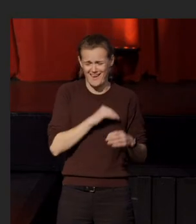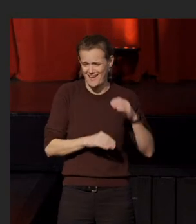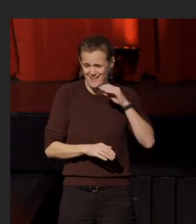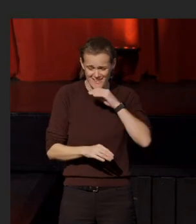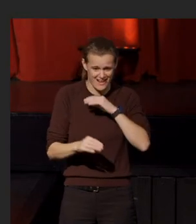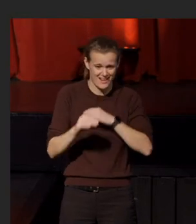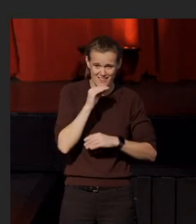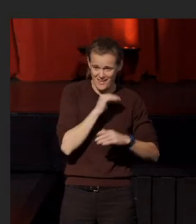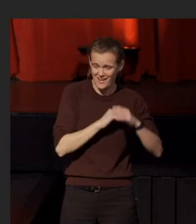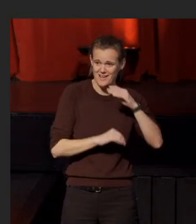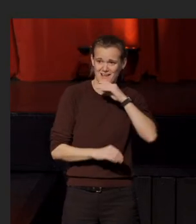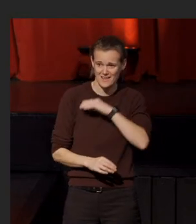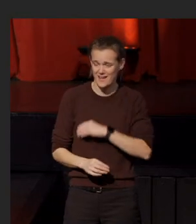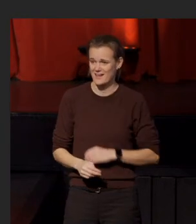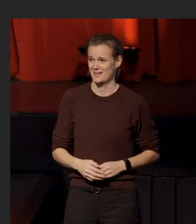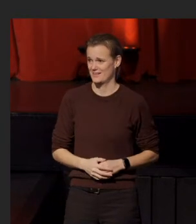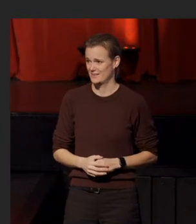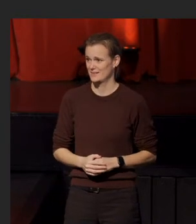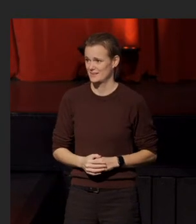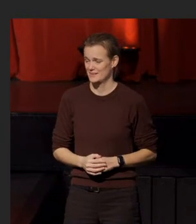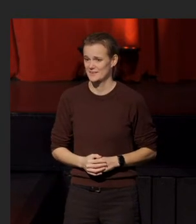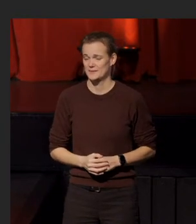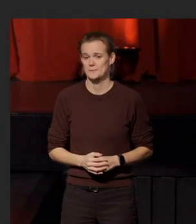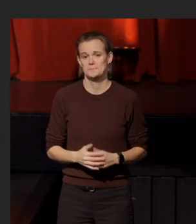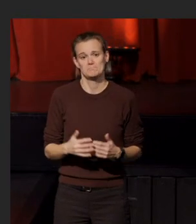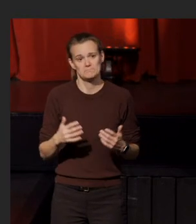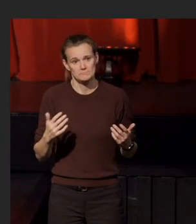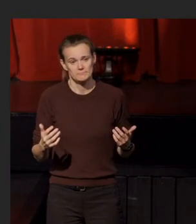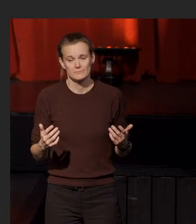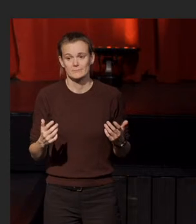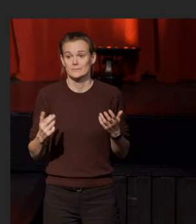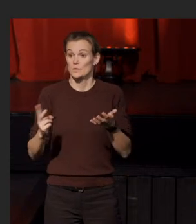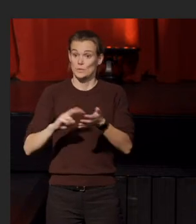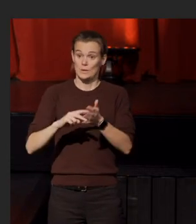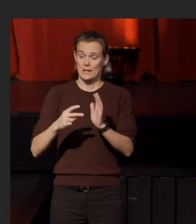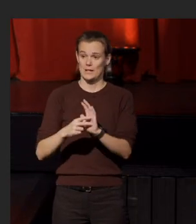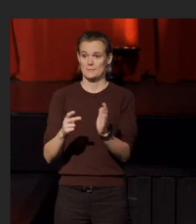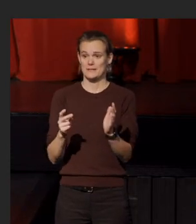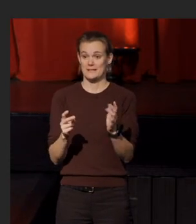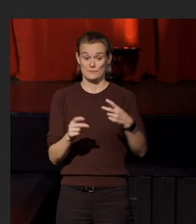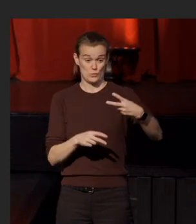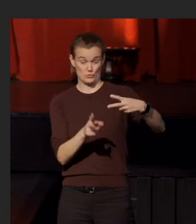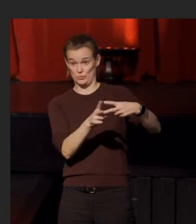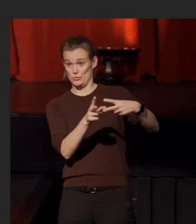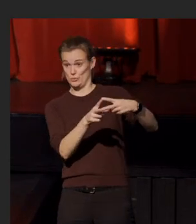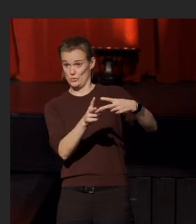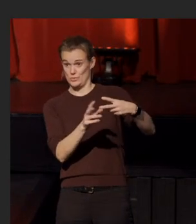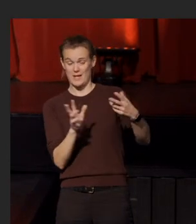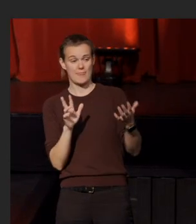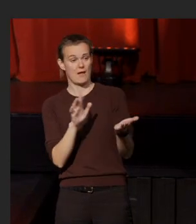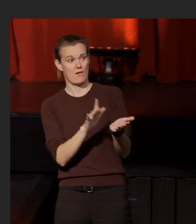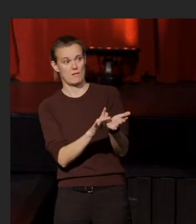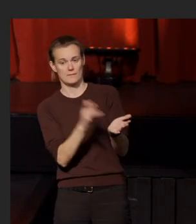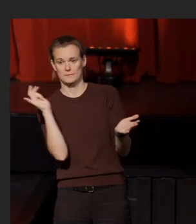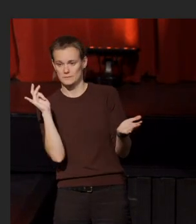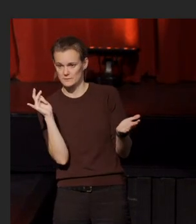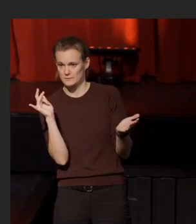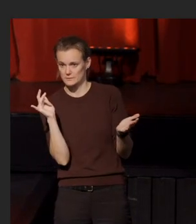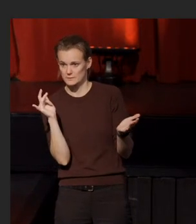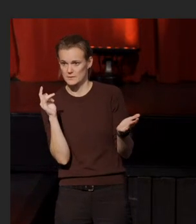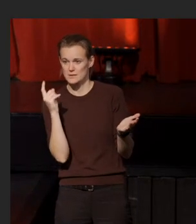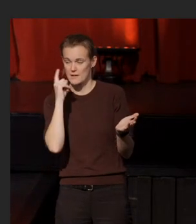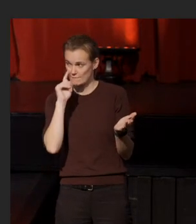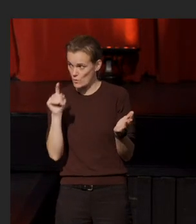for hire practices. In other words, taking advantage of these characteristics of social media to